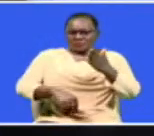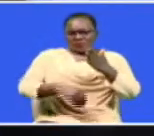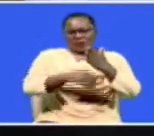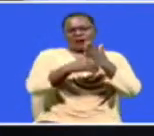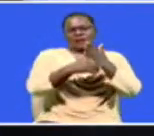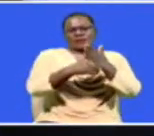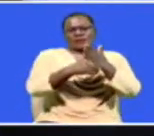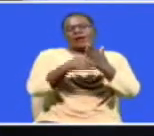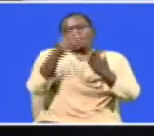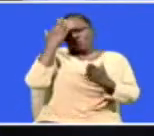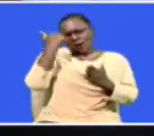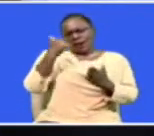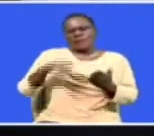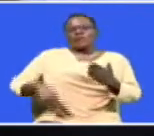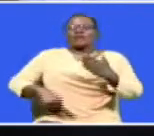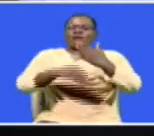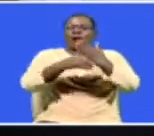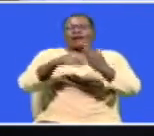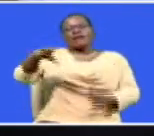fuel price